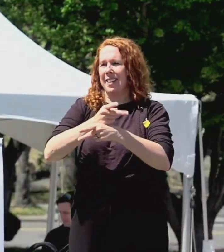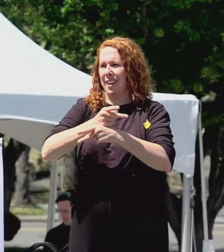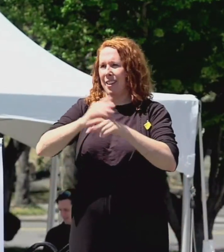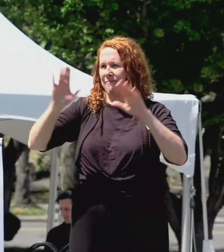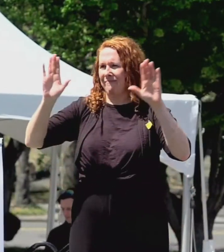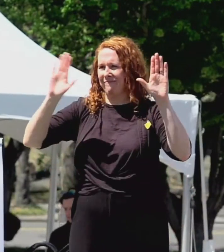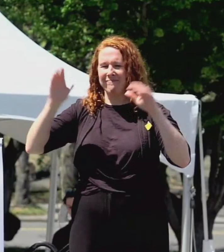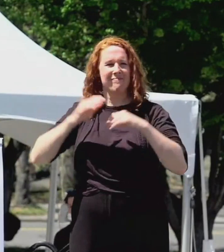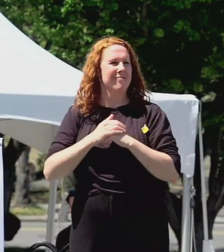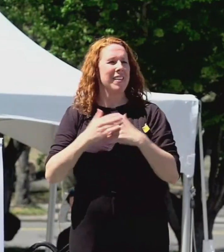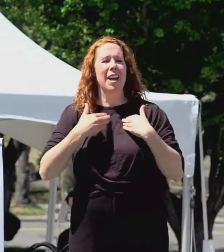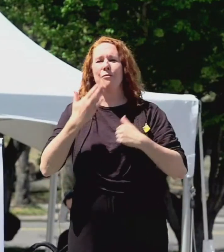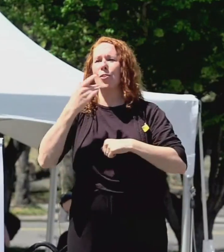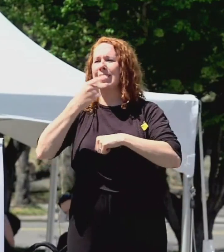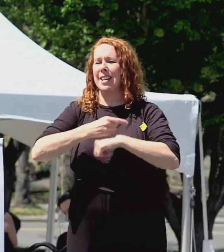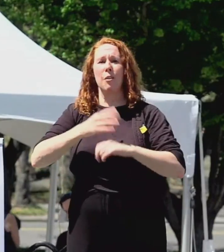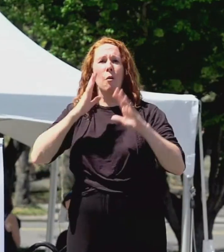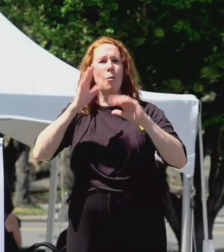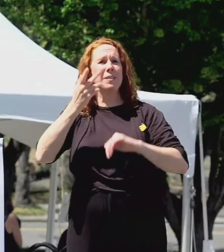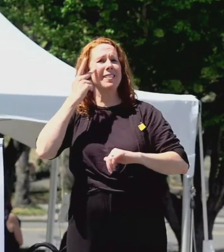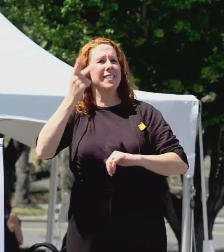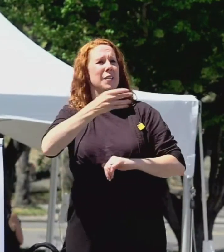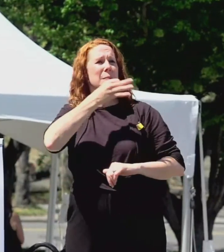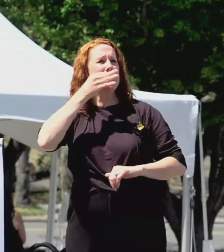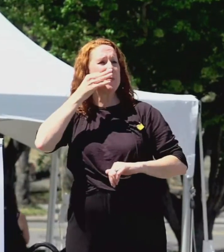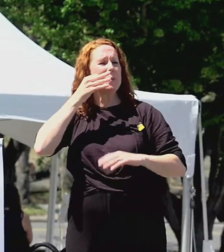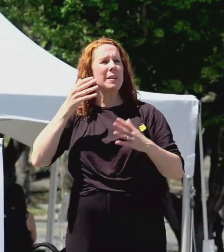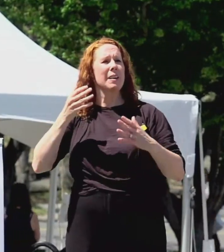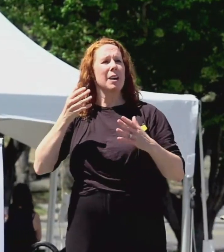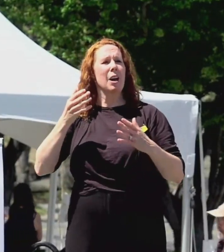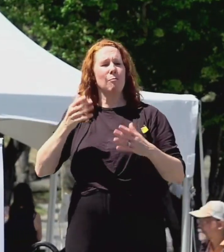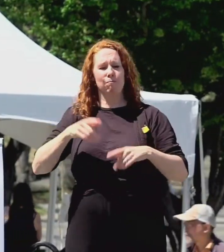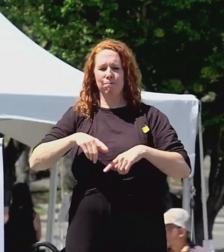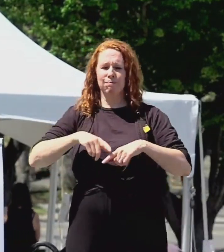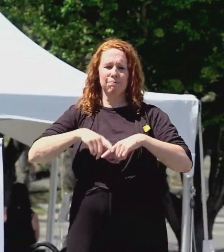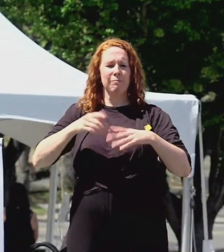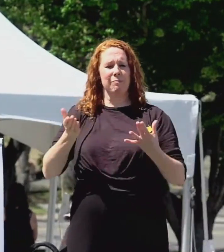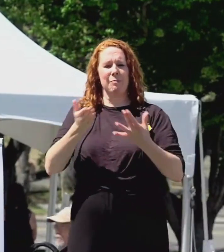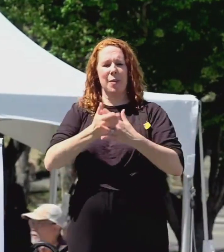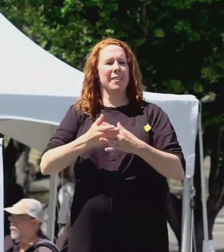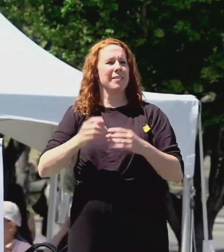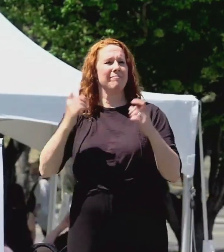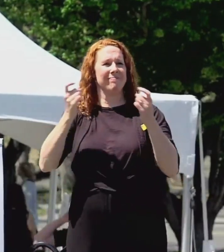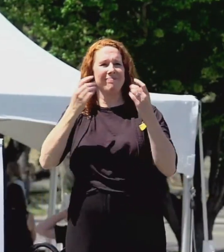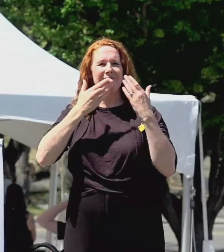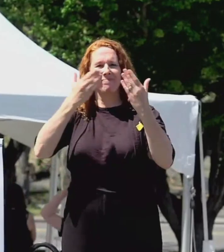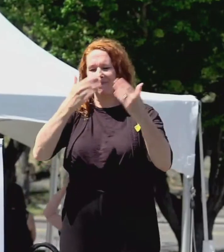for the rest of the day. And if you're over at the conference center in the fast breaking ceremony, we'll see you there. Thanks so much, folks.